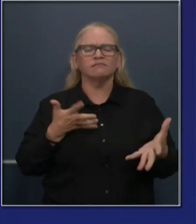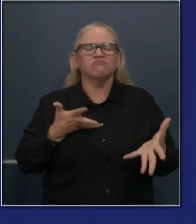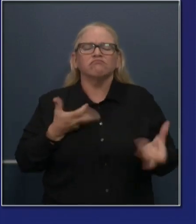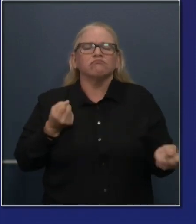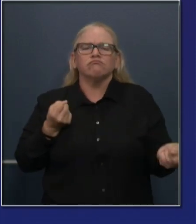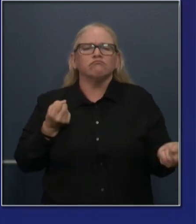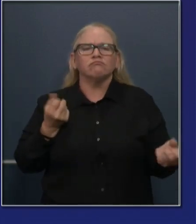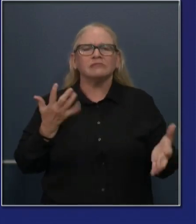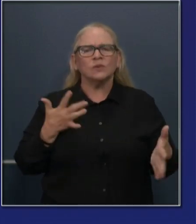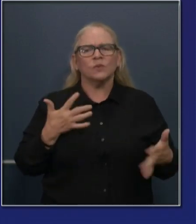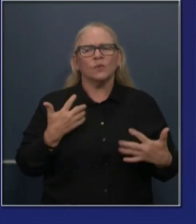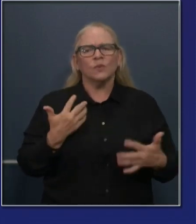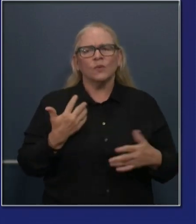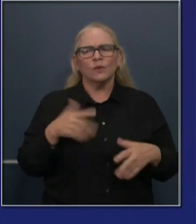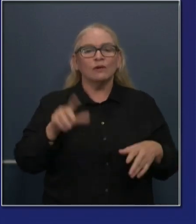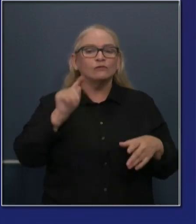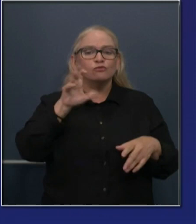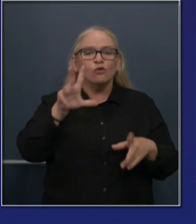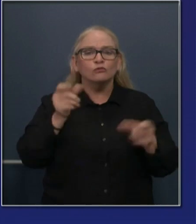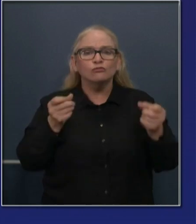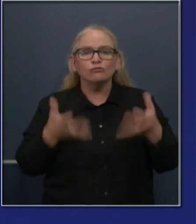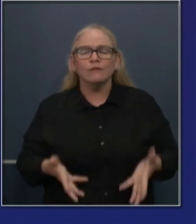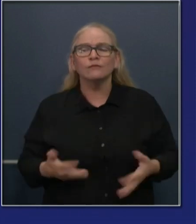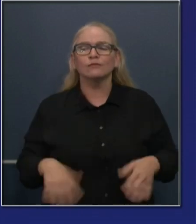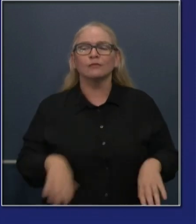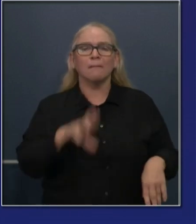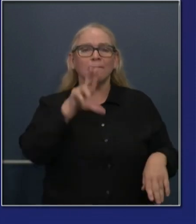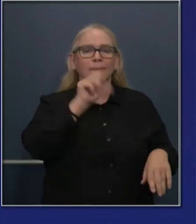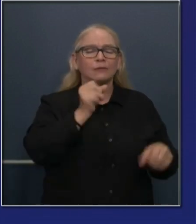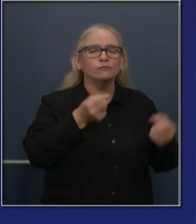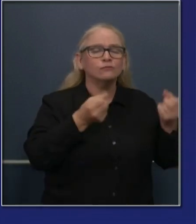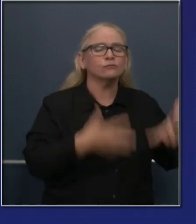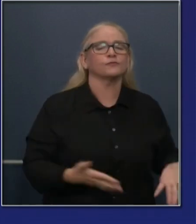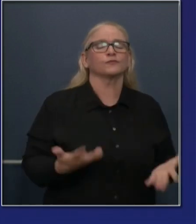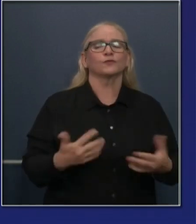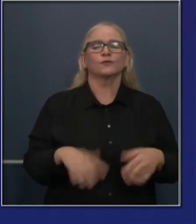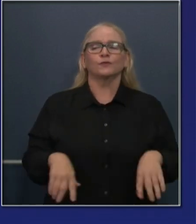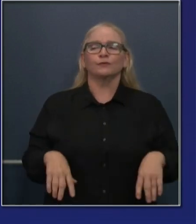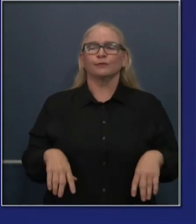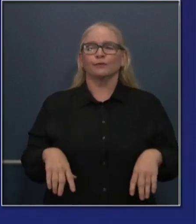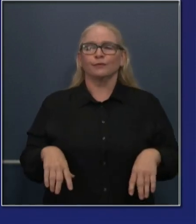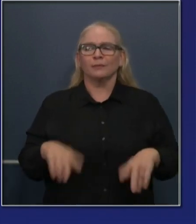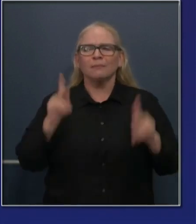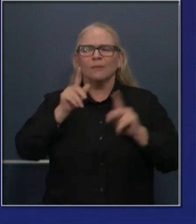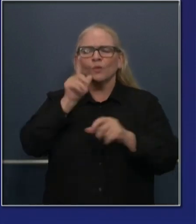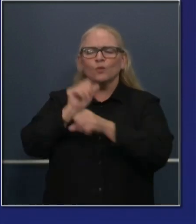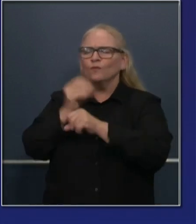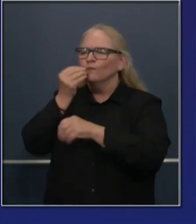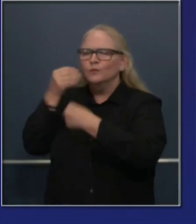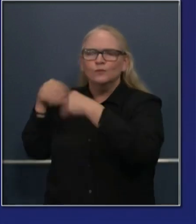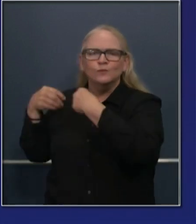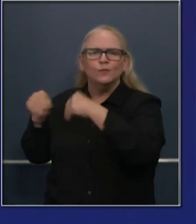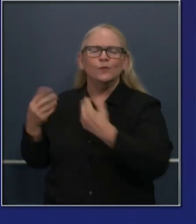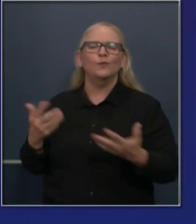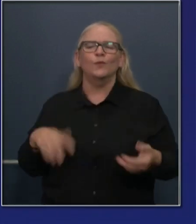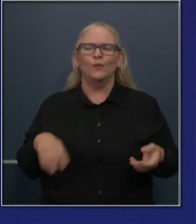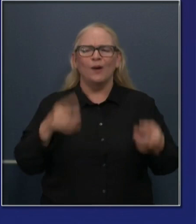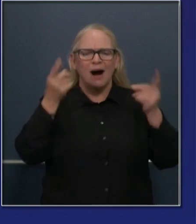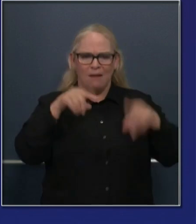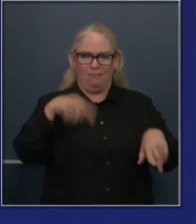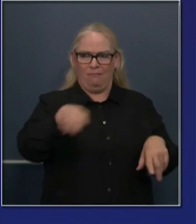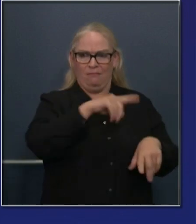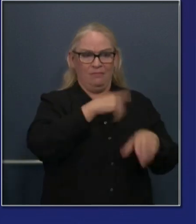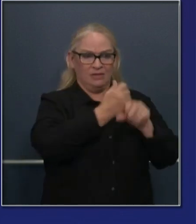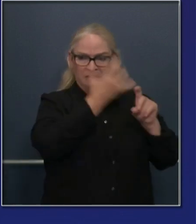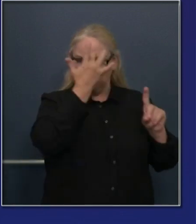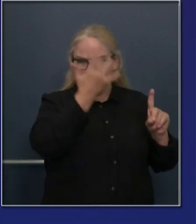truck drivers? Folks, in that case, may have been working at a grocery store. If they are exposed or sick, we need to ensure